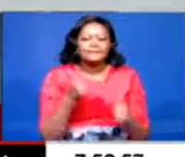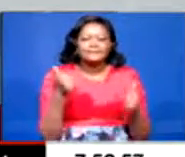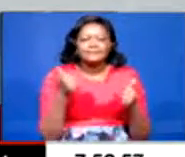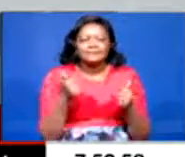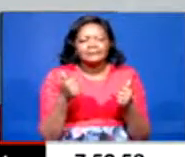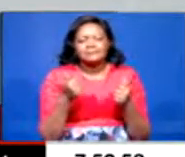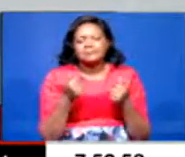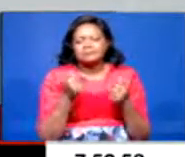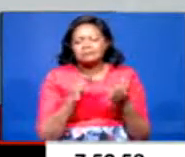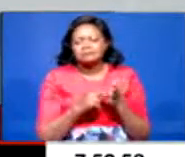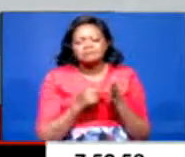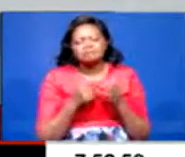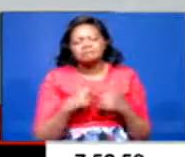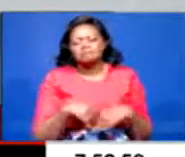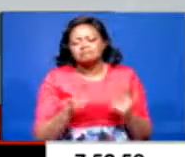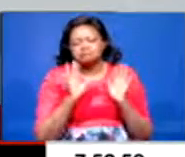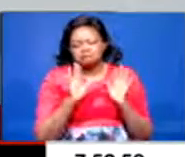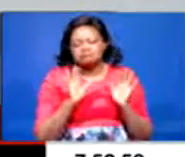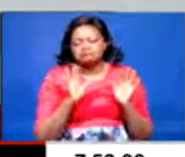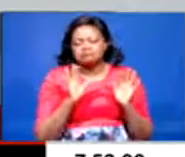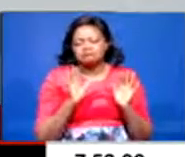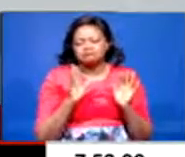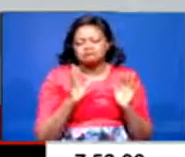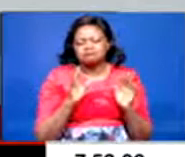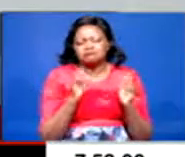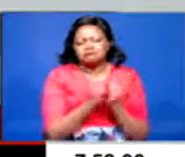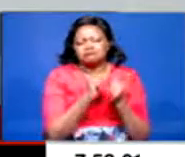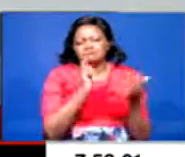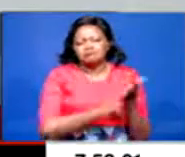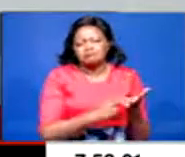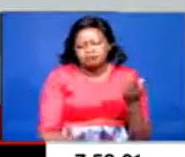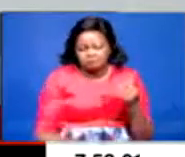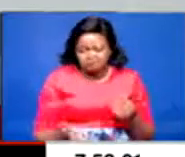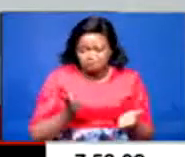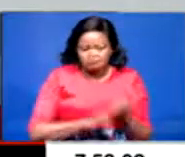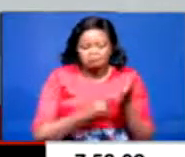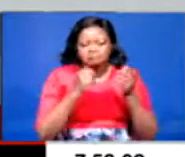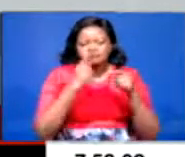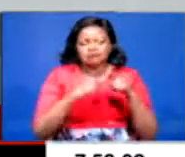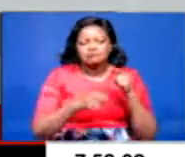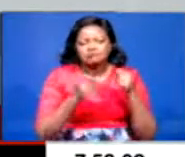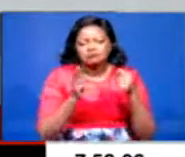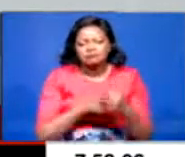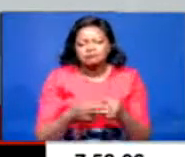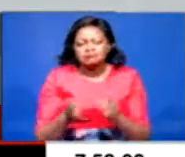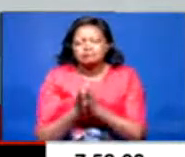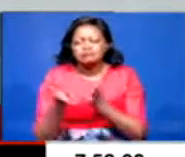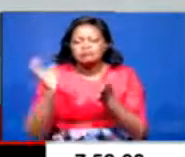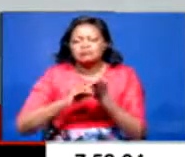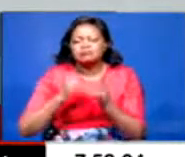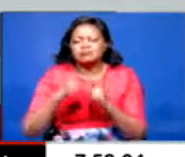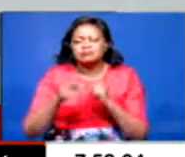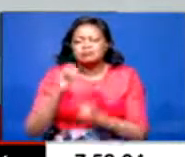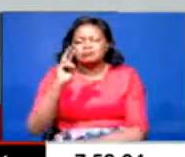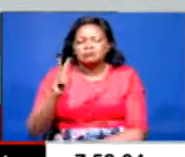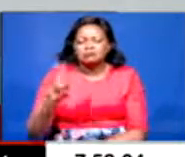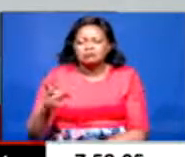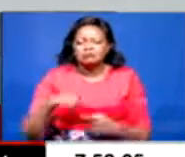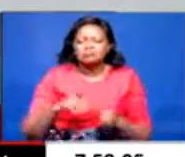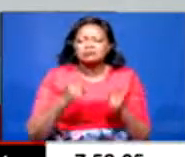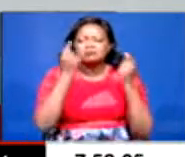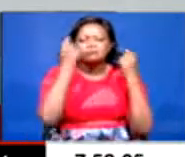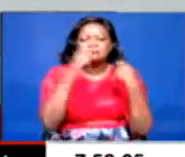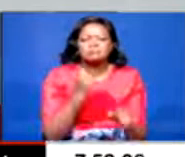a shadow of, you know, perpetual failure. You failed in 2017 and you failed again in 2022. So I think Chebukati will try his best to